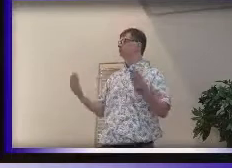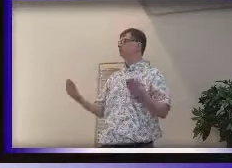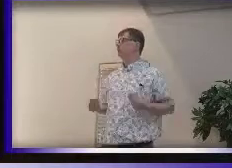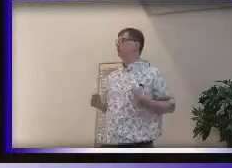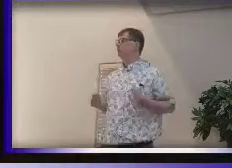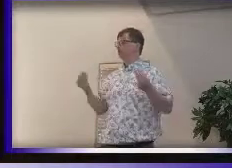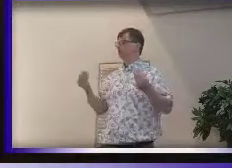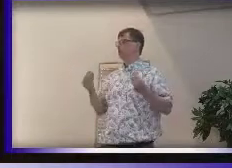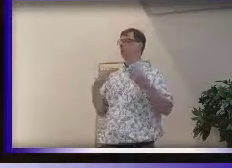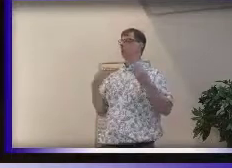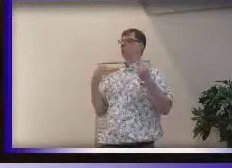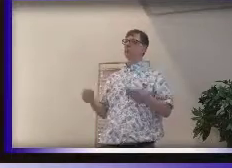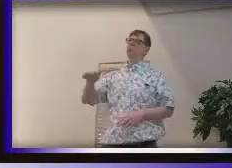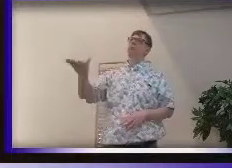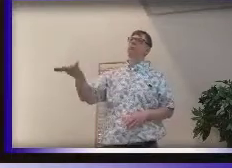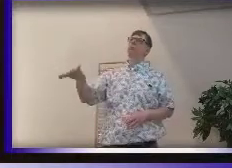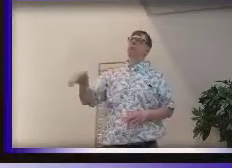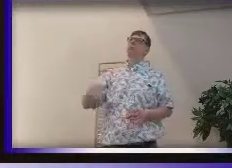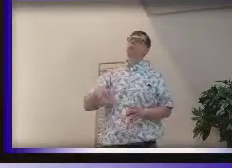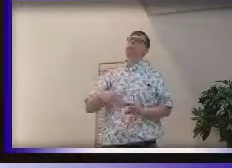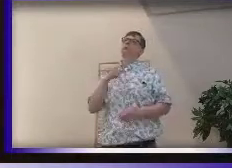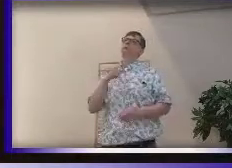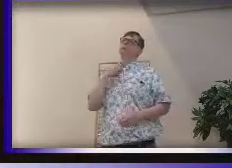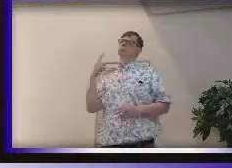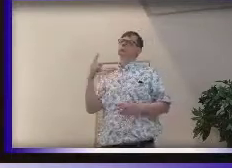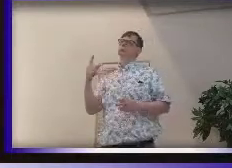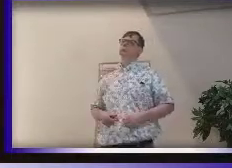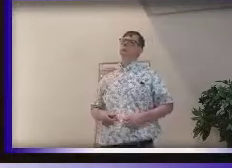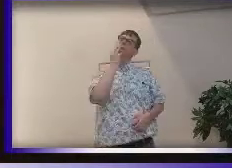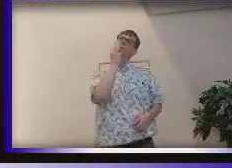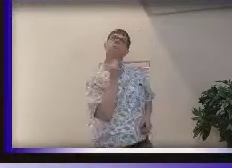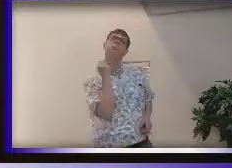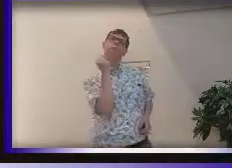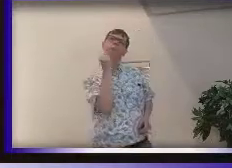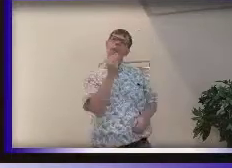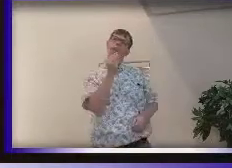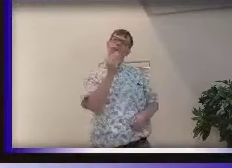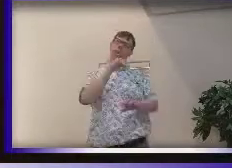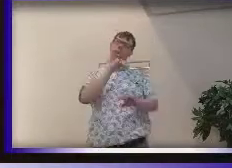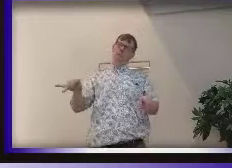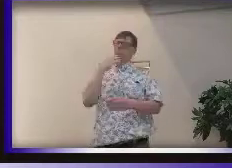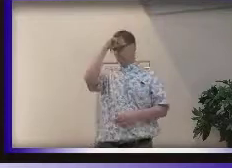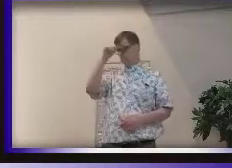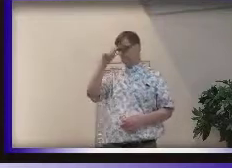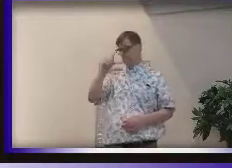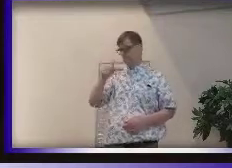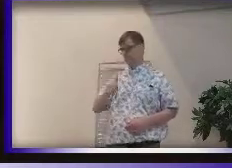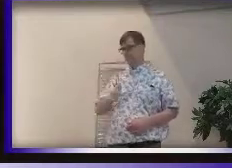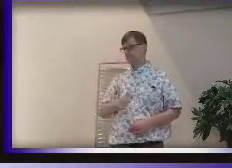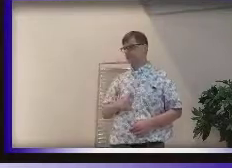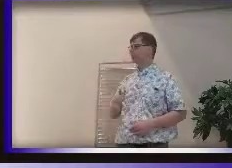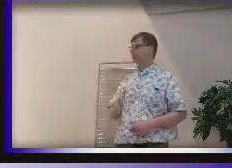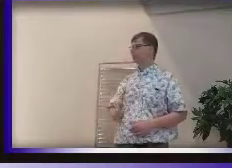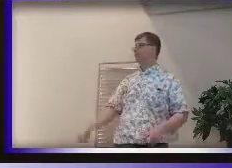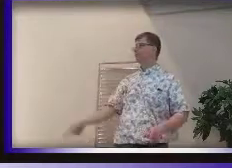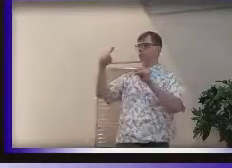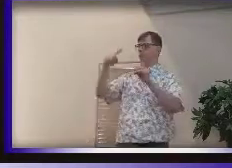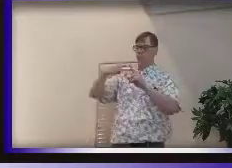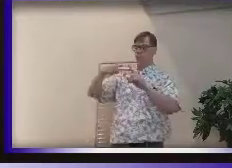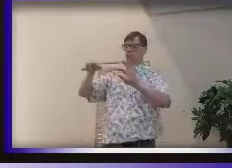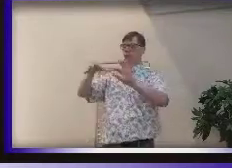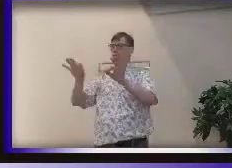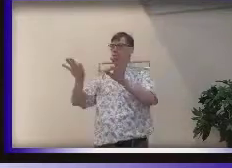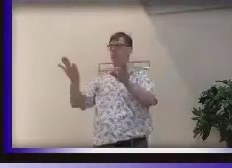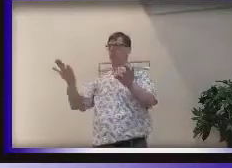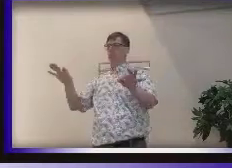to experience this philosophy at a young age, something we weren't blessed to have been able to do. And I think